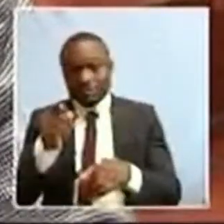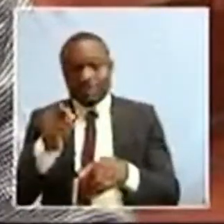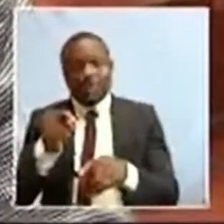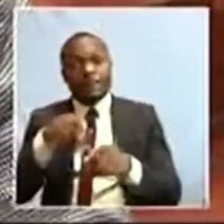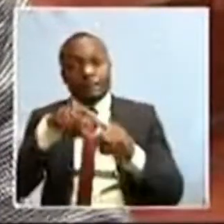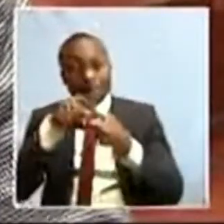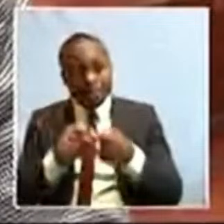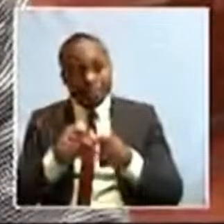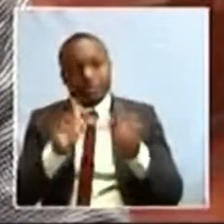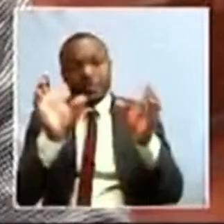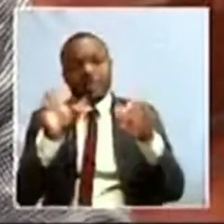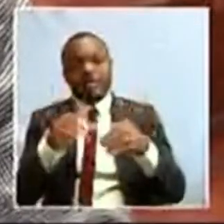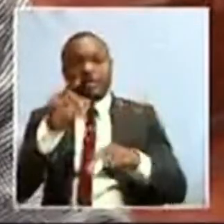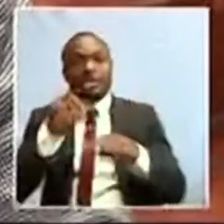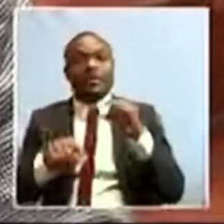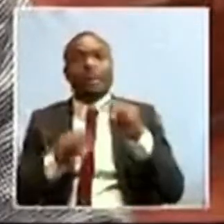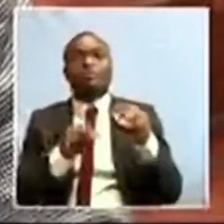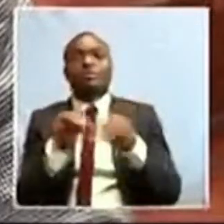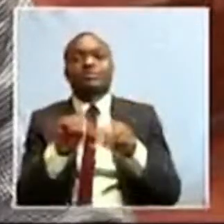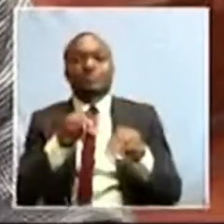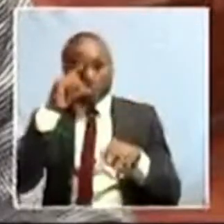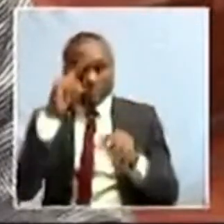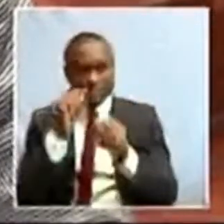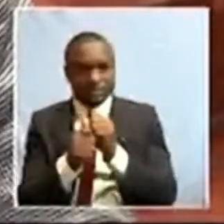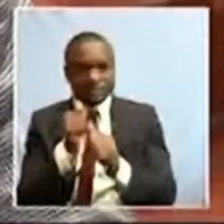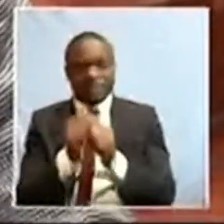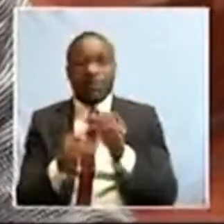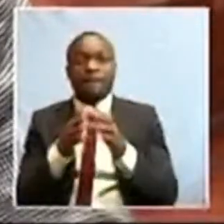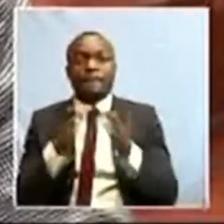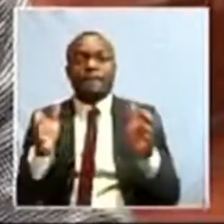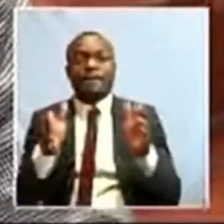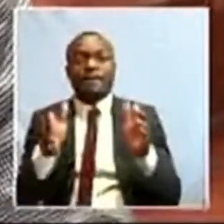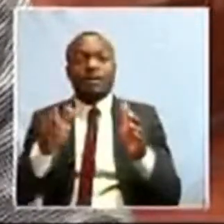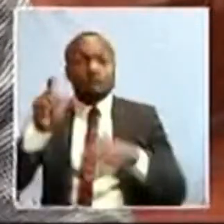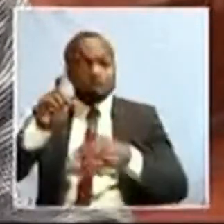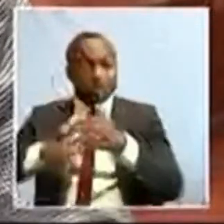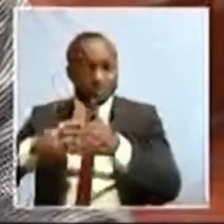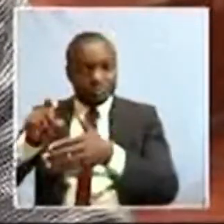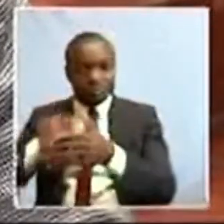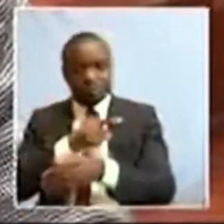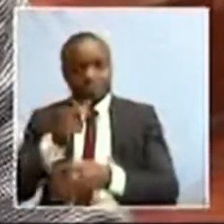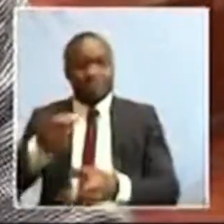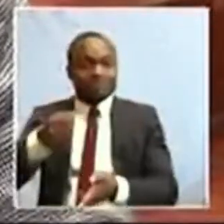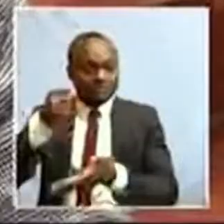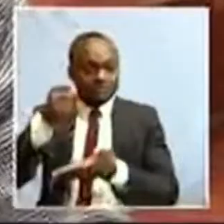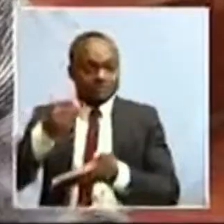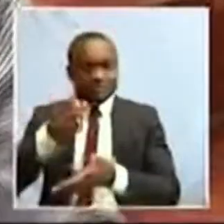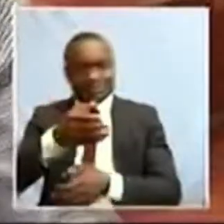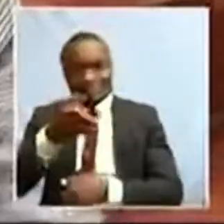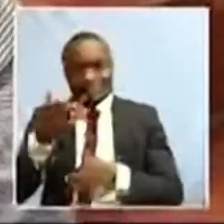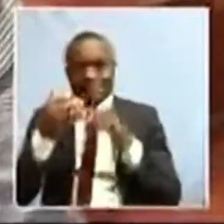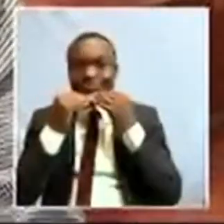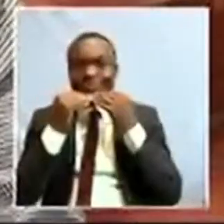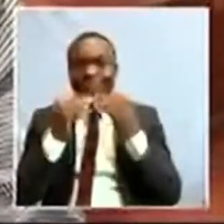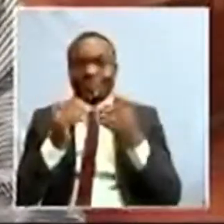which the communities cannot afford because of the huge cost that is involved. So those we budget for them, Chair. Thank you.